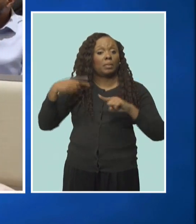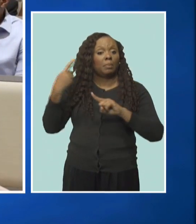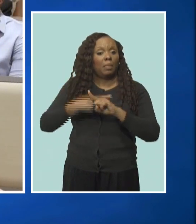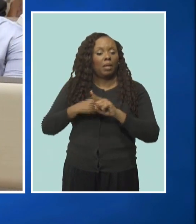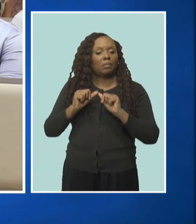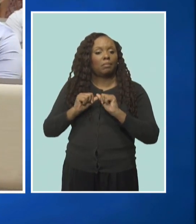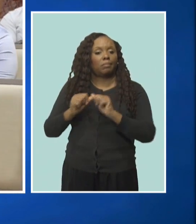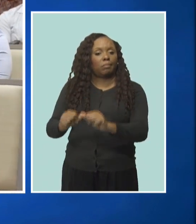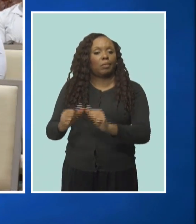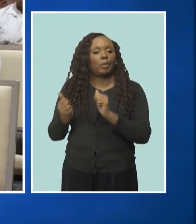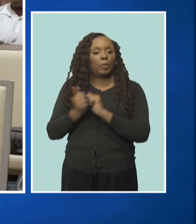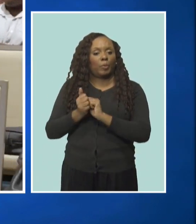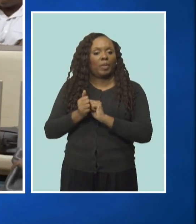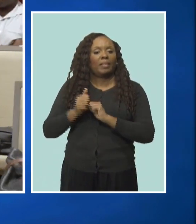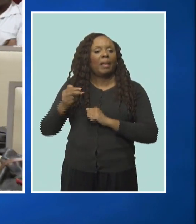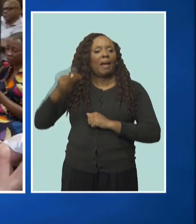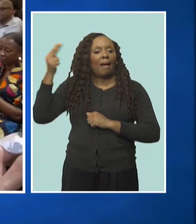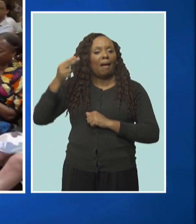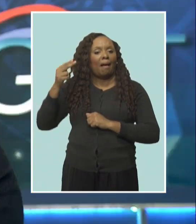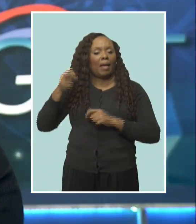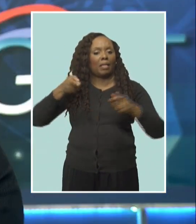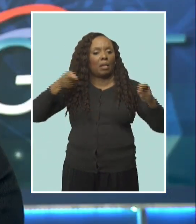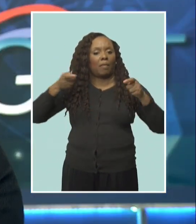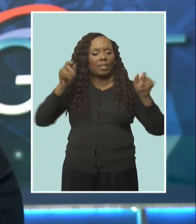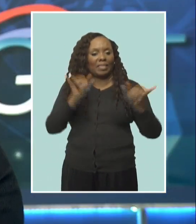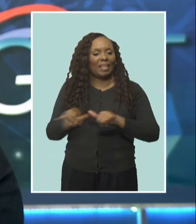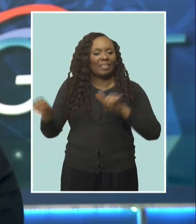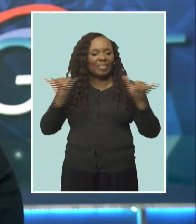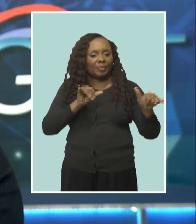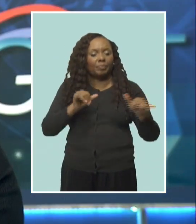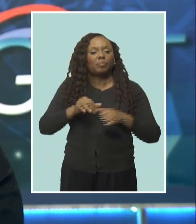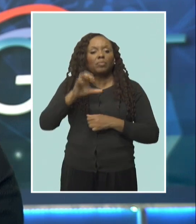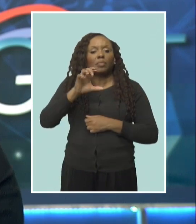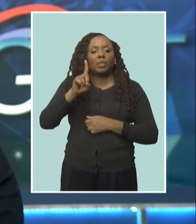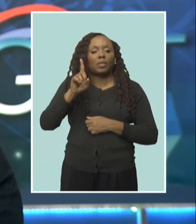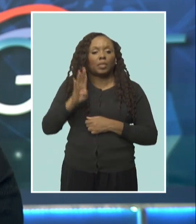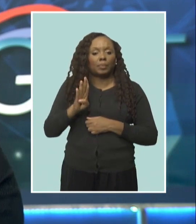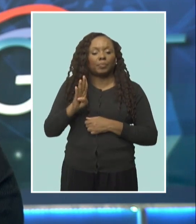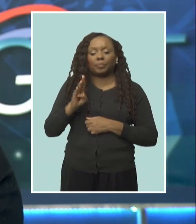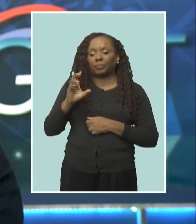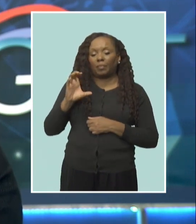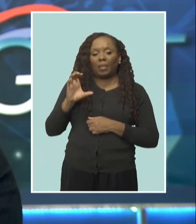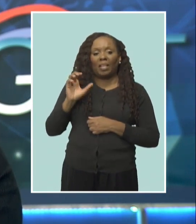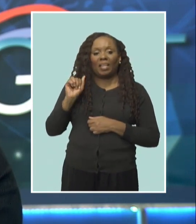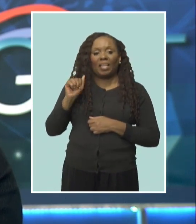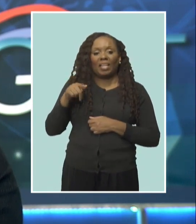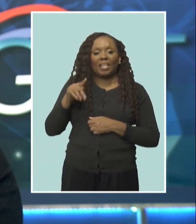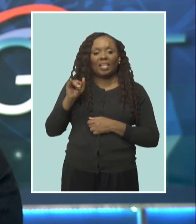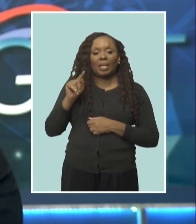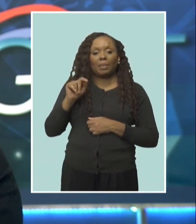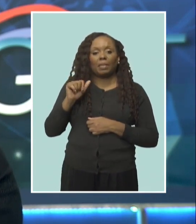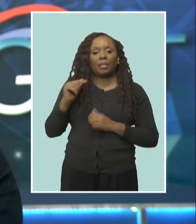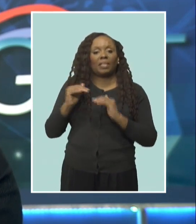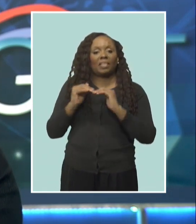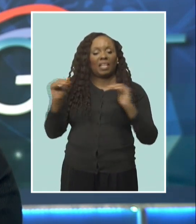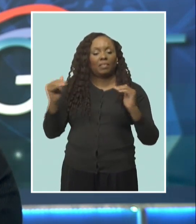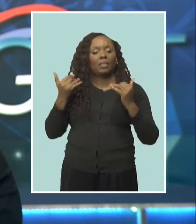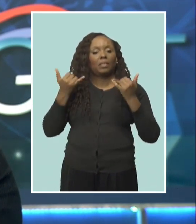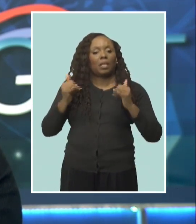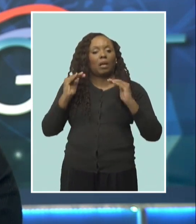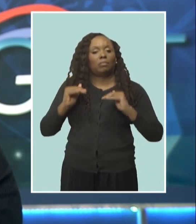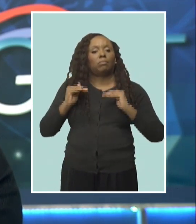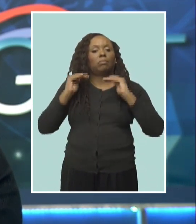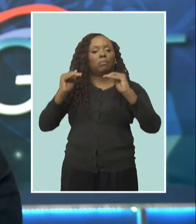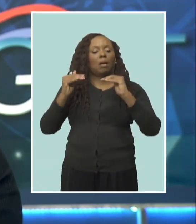with the bank's high governance standards. It added that CDB's capital levels have returned to pre-pandemic